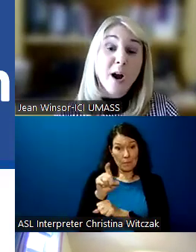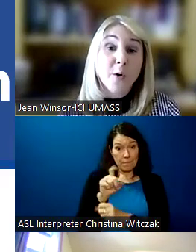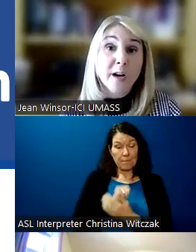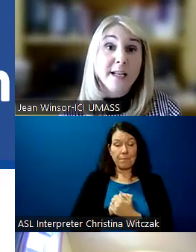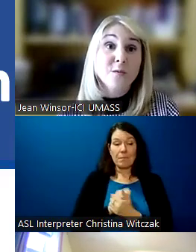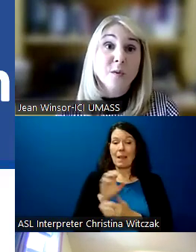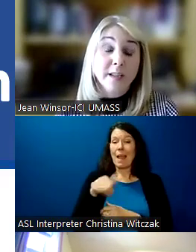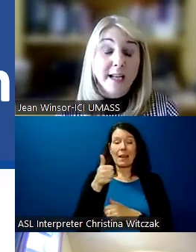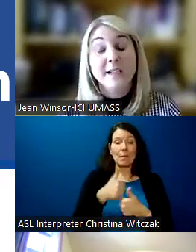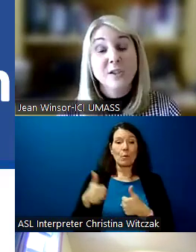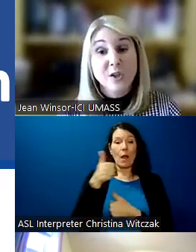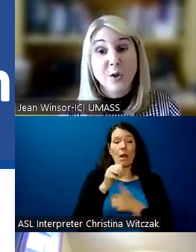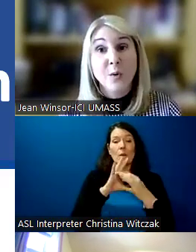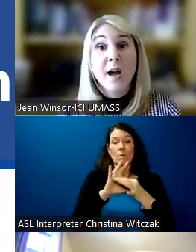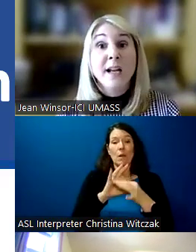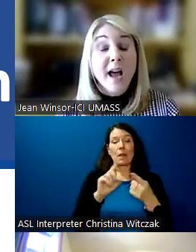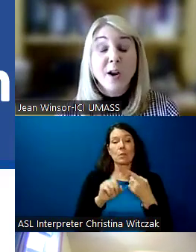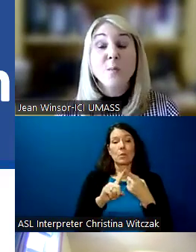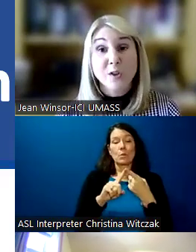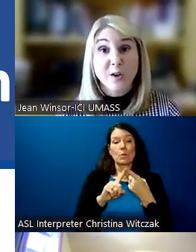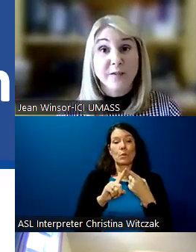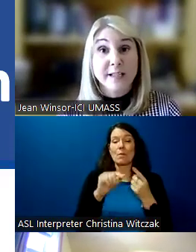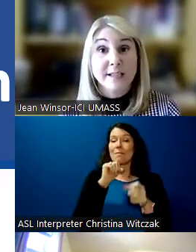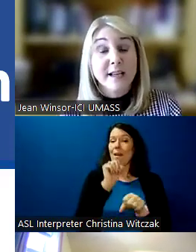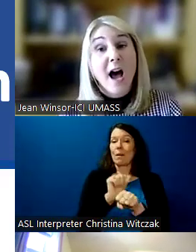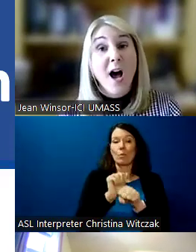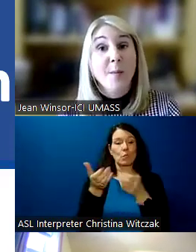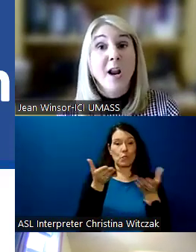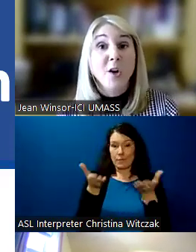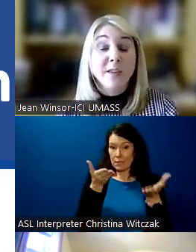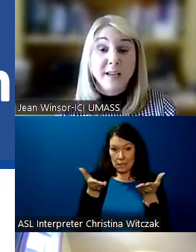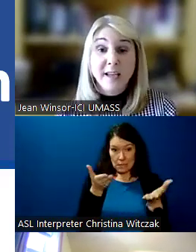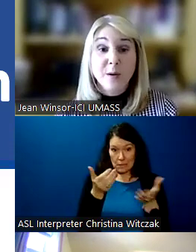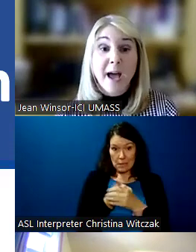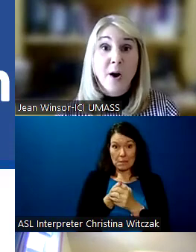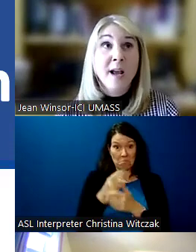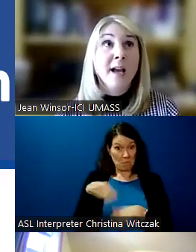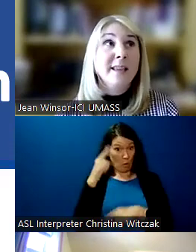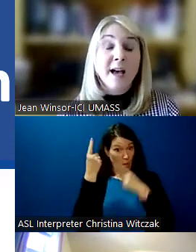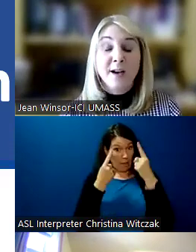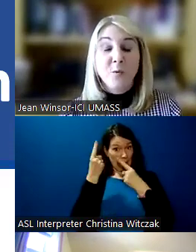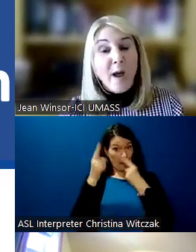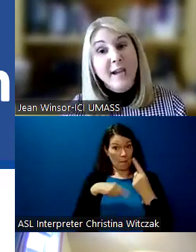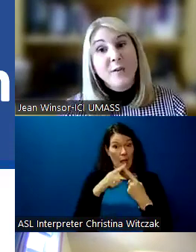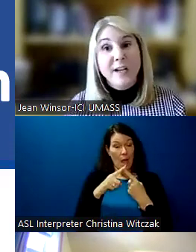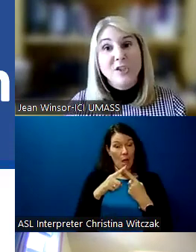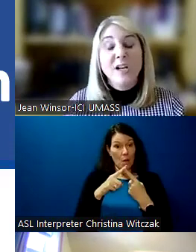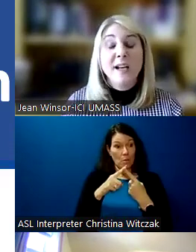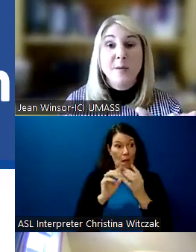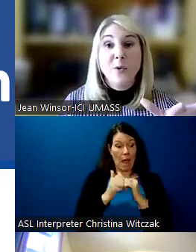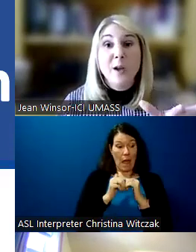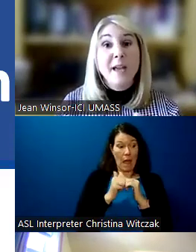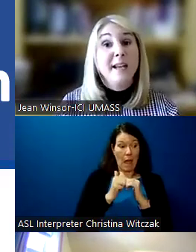any priorities related to non-work services? And are you thinking about the way in